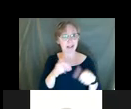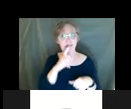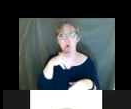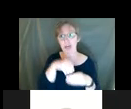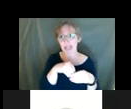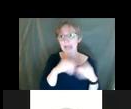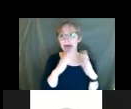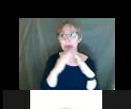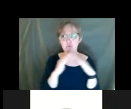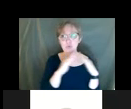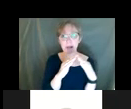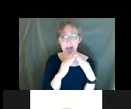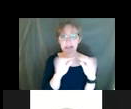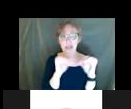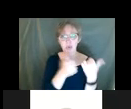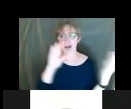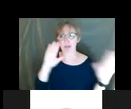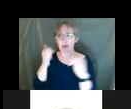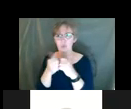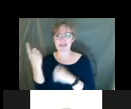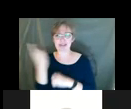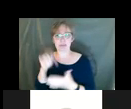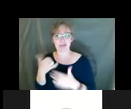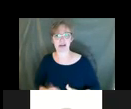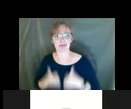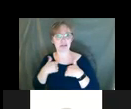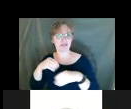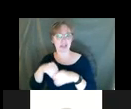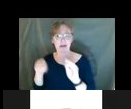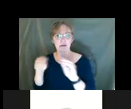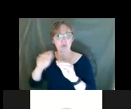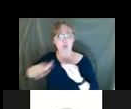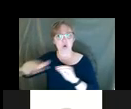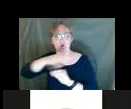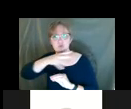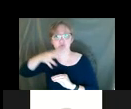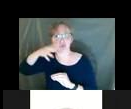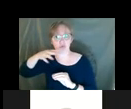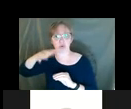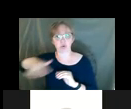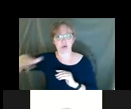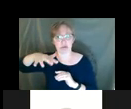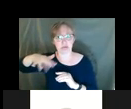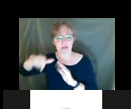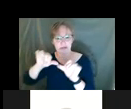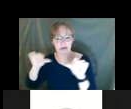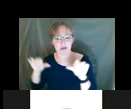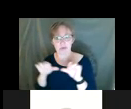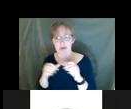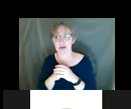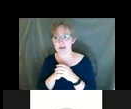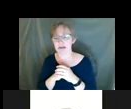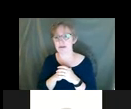metropolitan area versus someone who is looking for services, say where I live, out way out in the